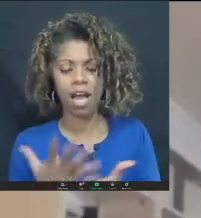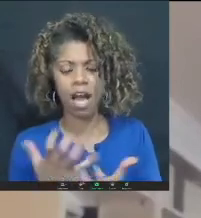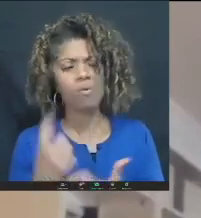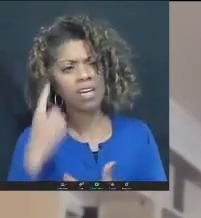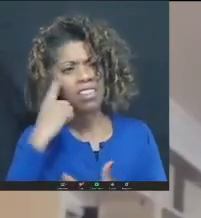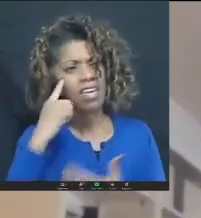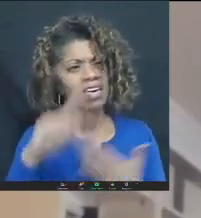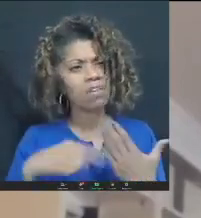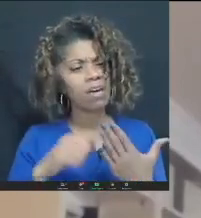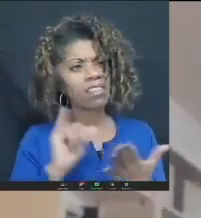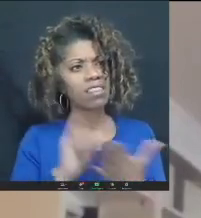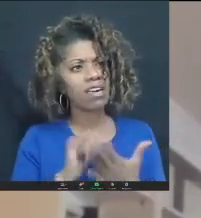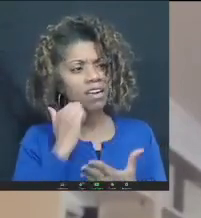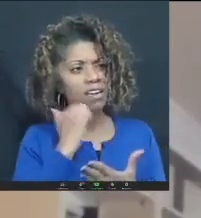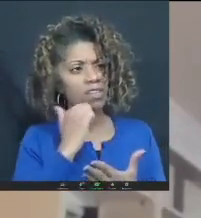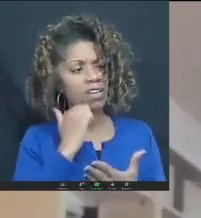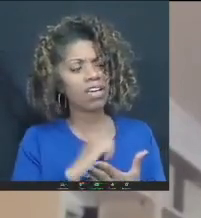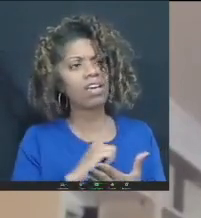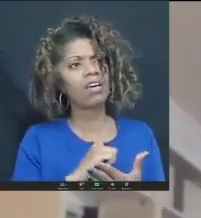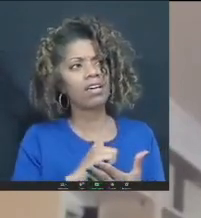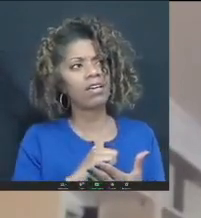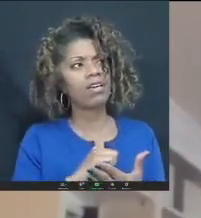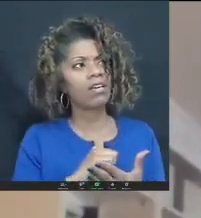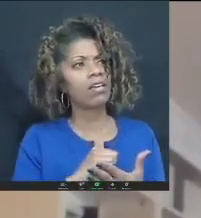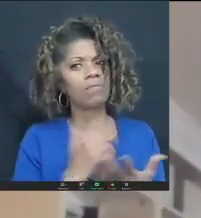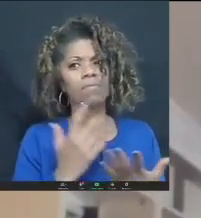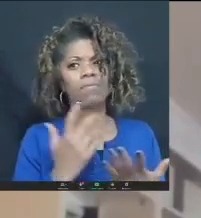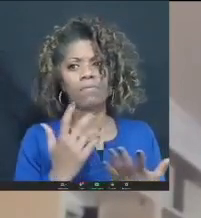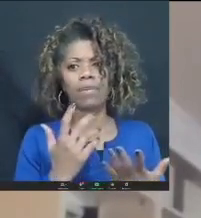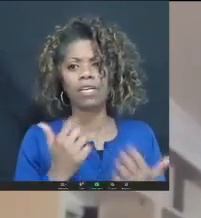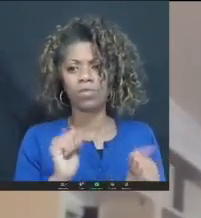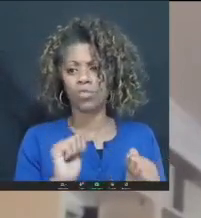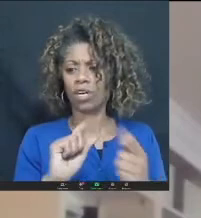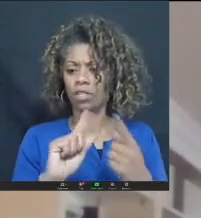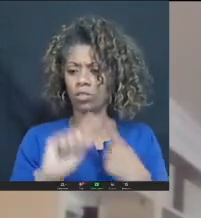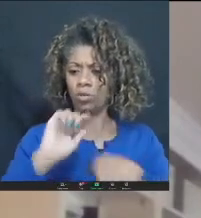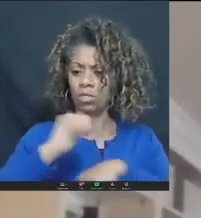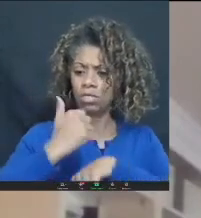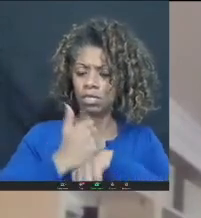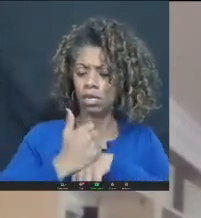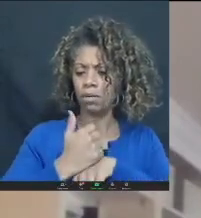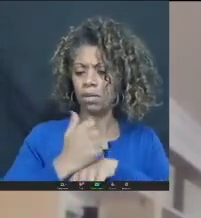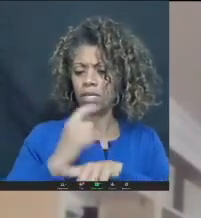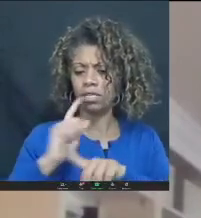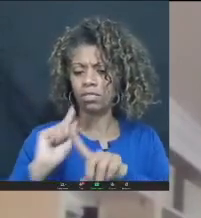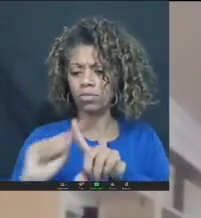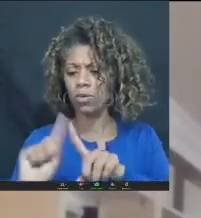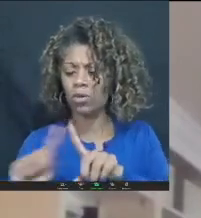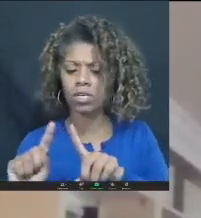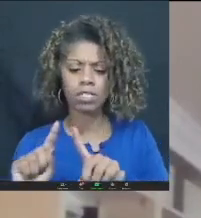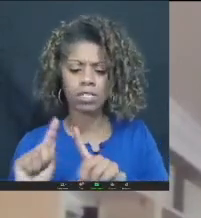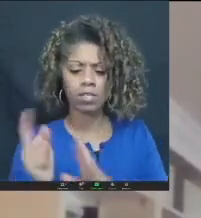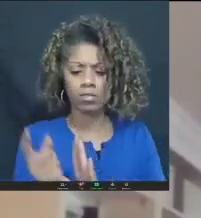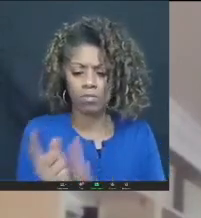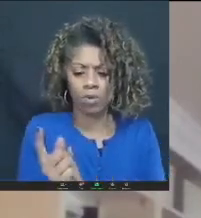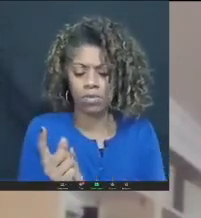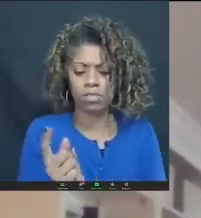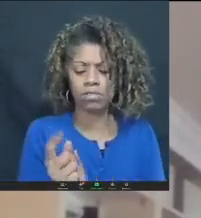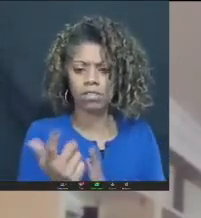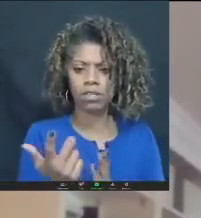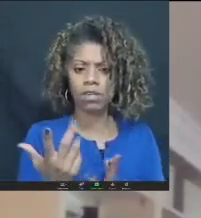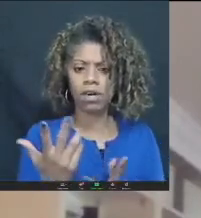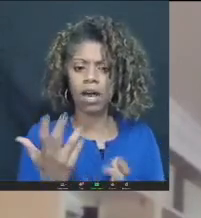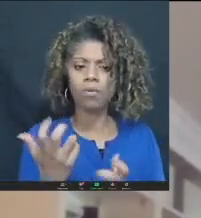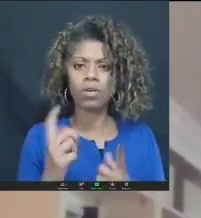day as we're trying to form these narratives and these storytelling moments in our communities. I